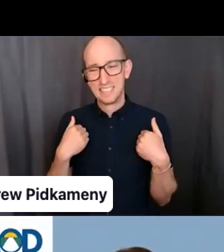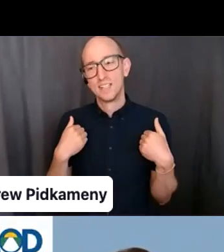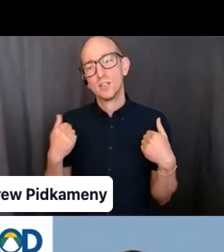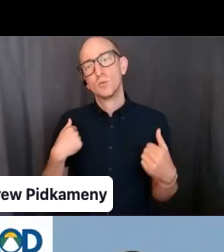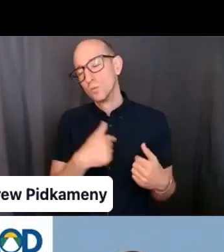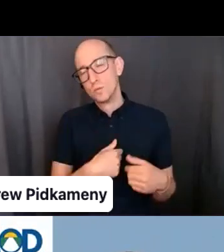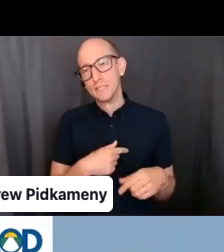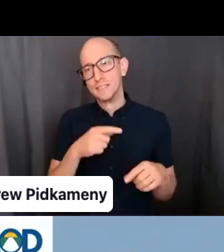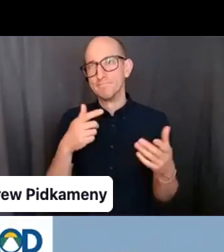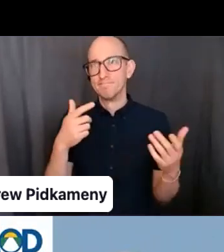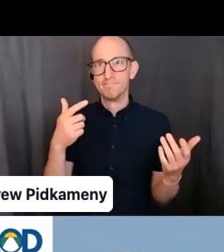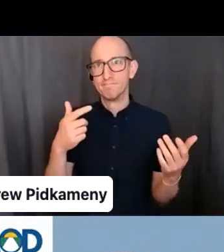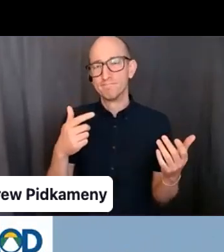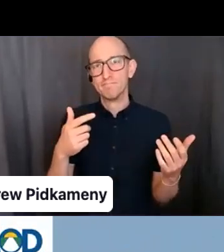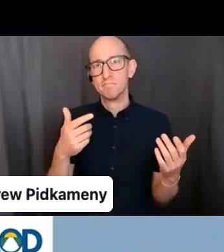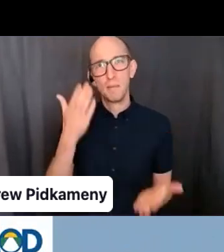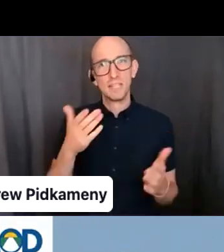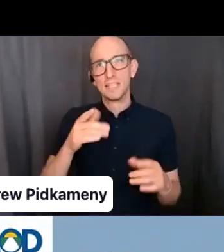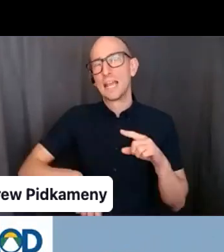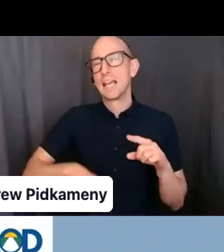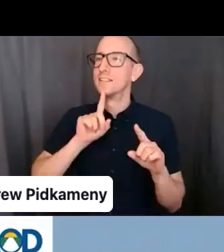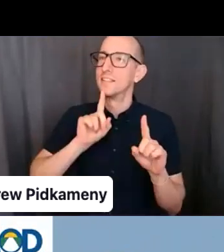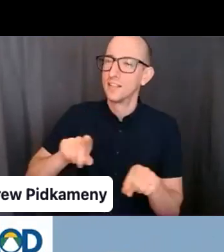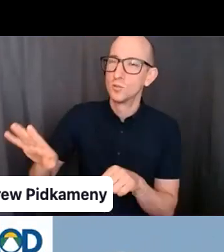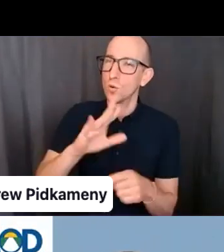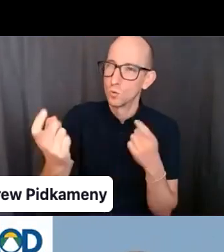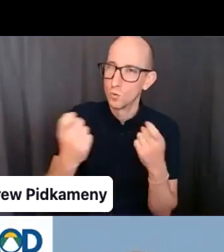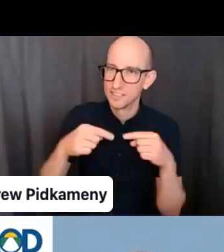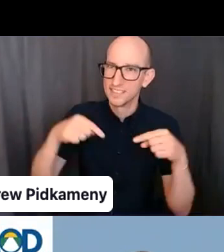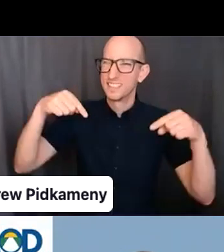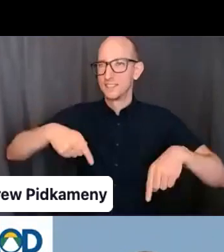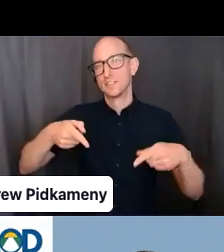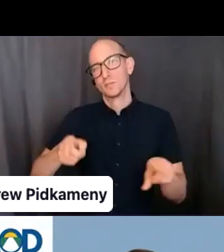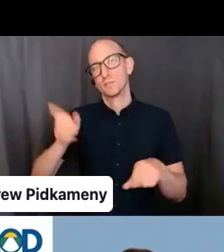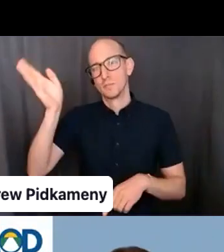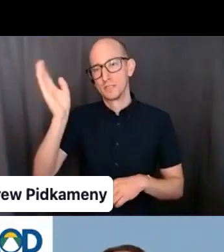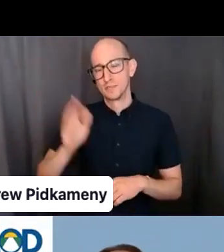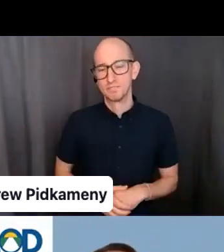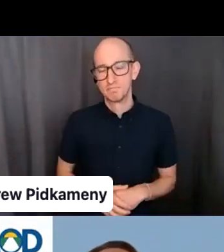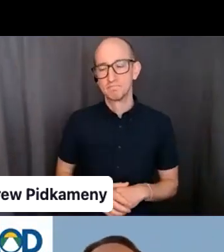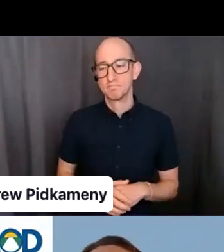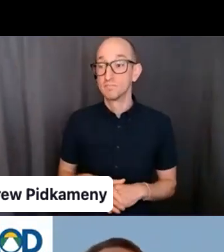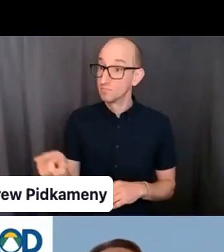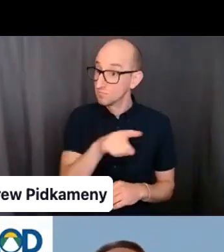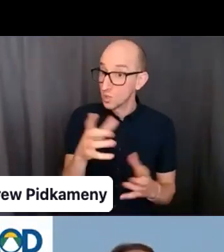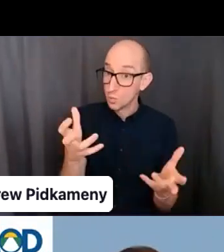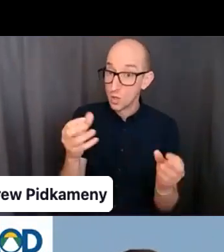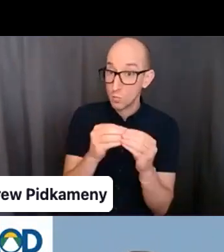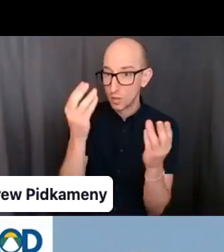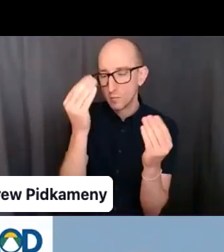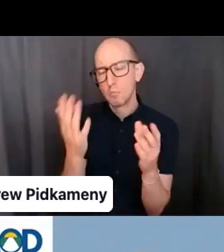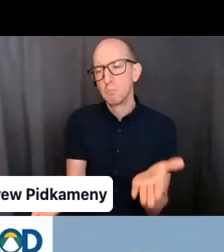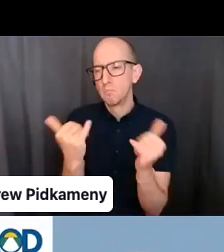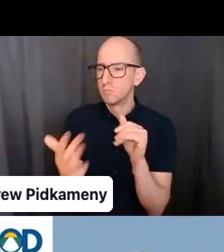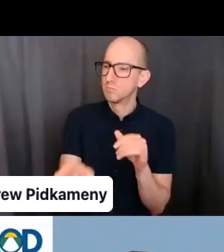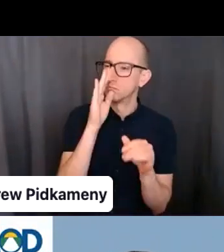to your questions here in the presentation or discussion. And we recommend that you contact us.